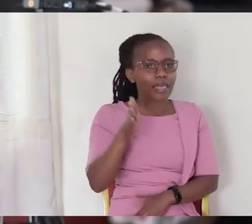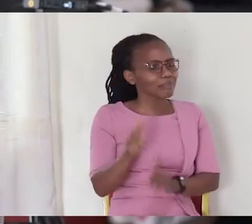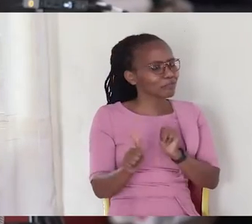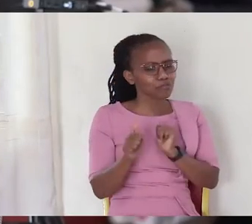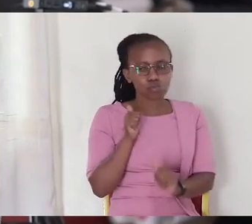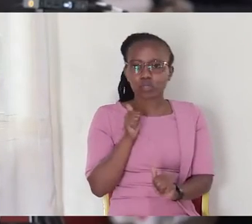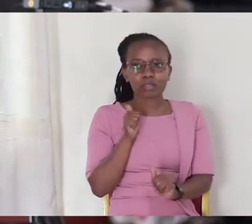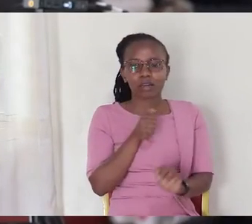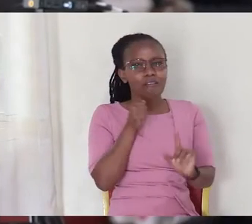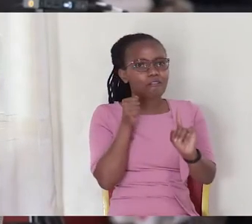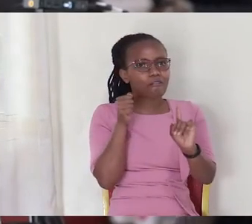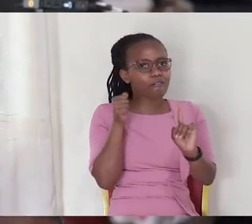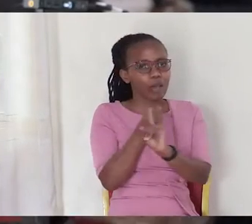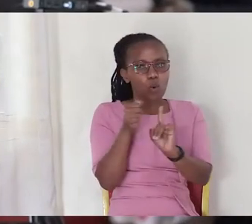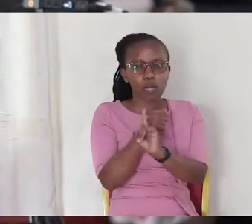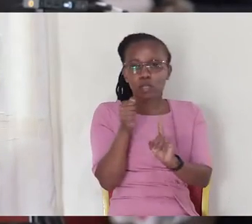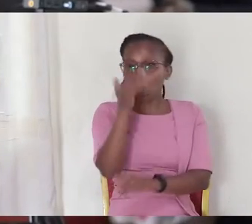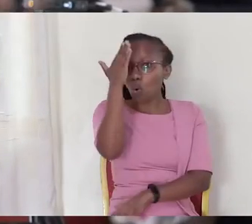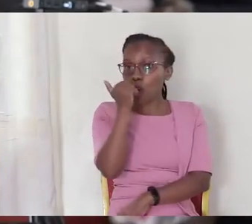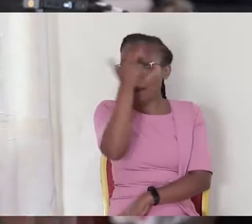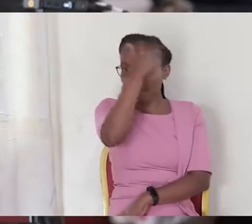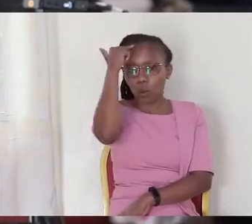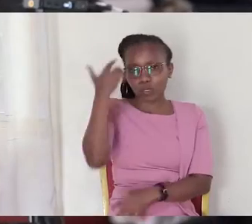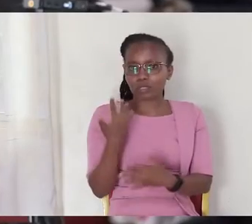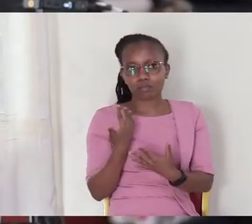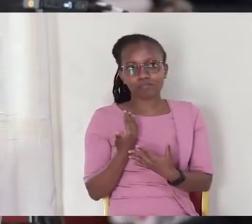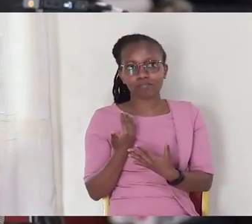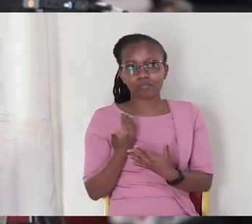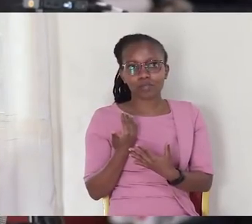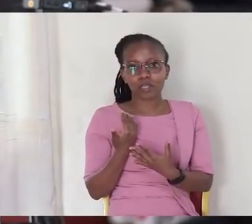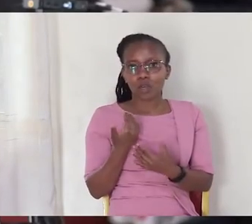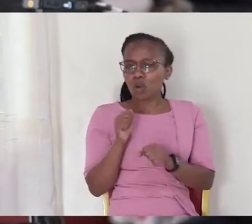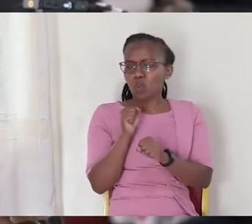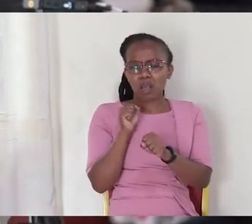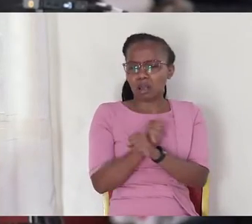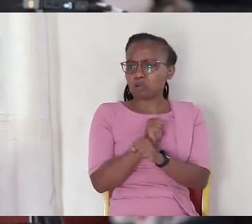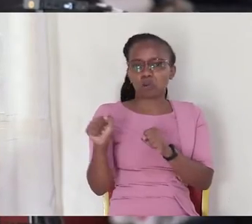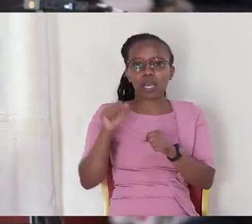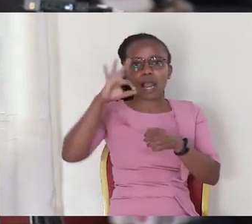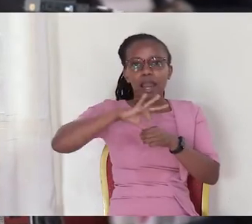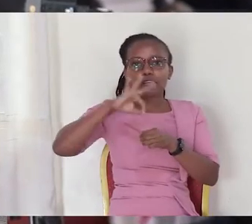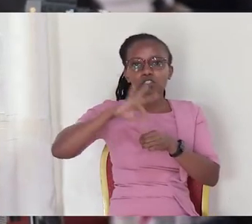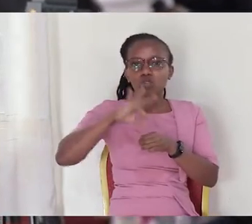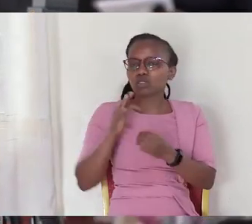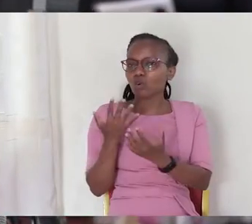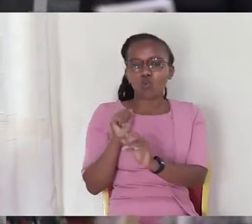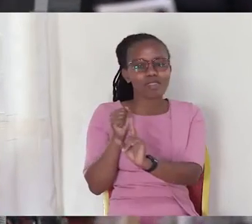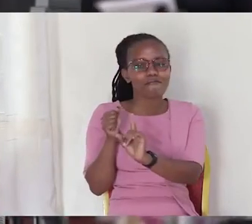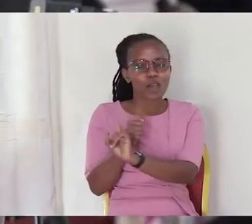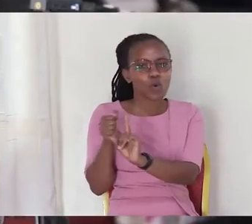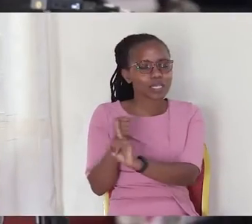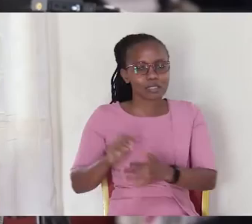this kind of culture, because we can't move towards our elections with this kind of scenario.